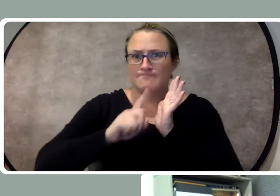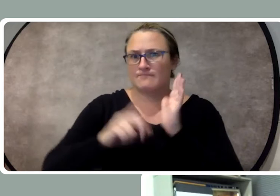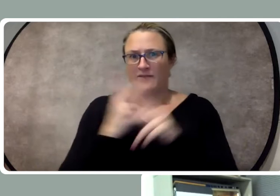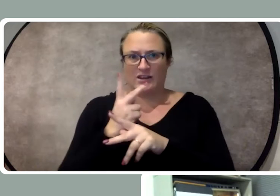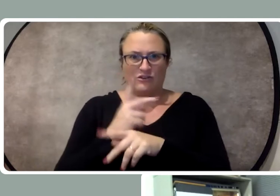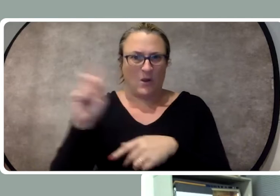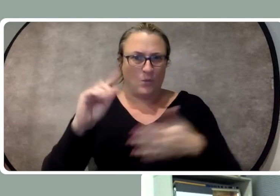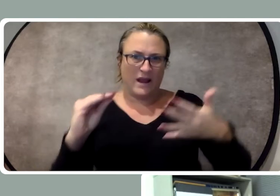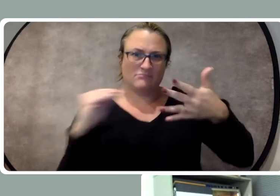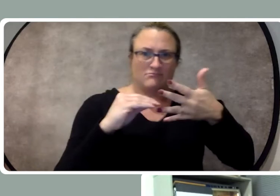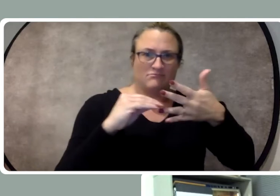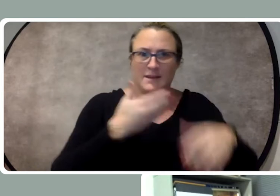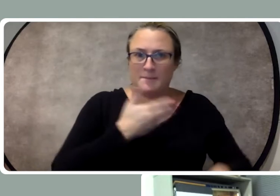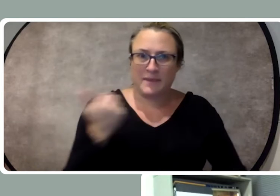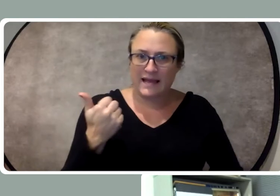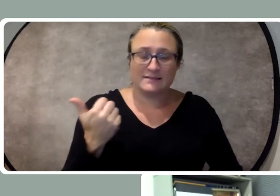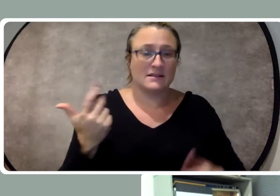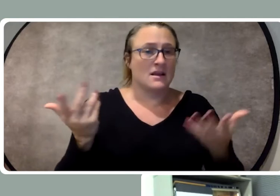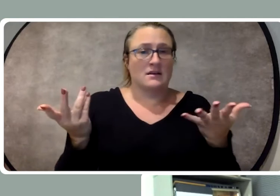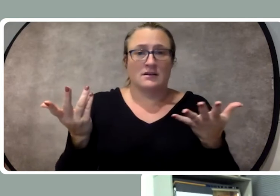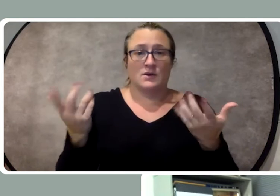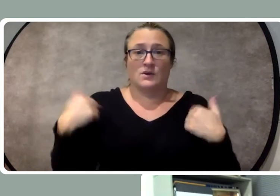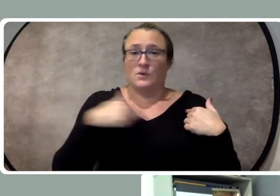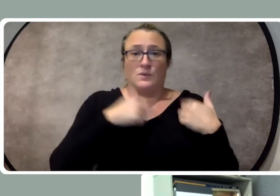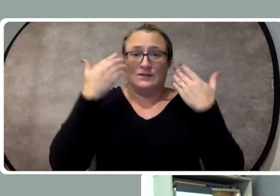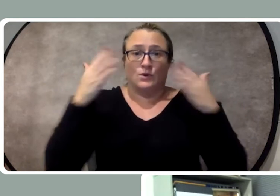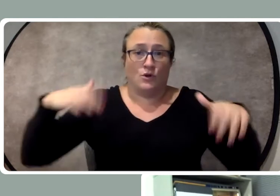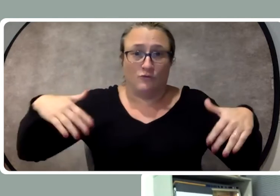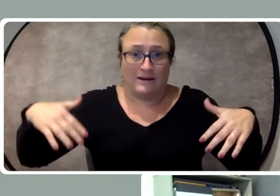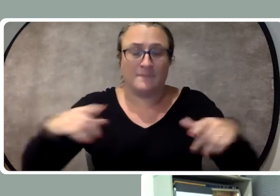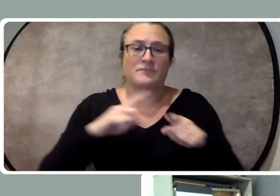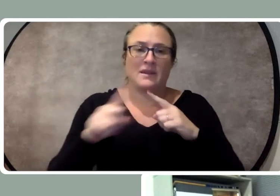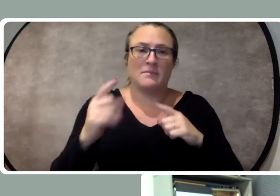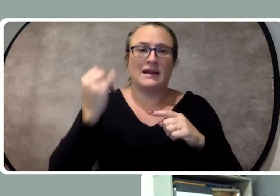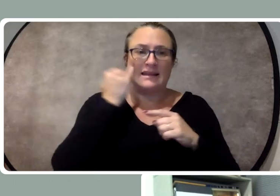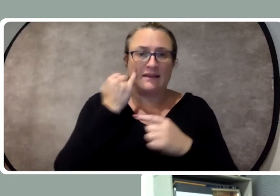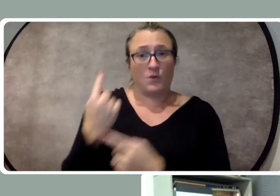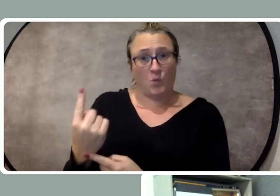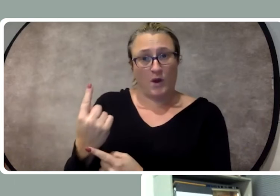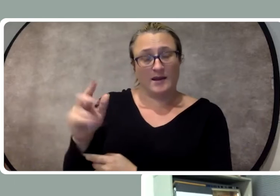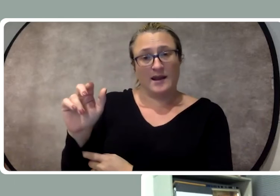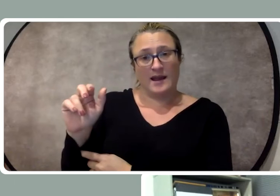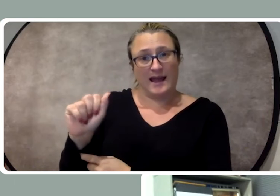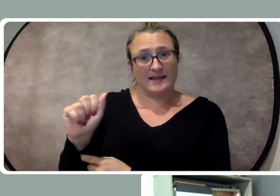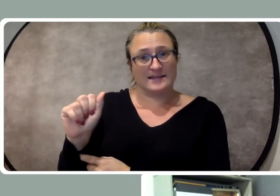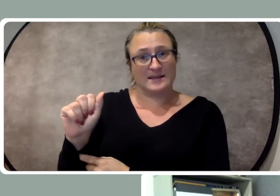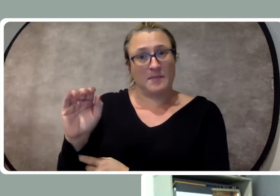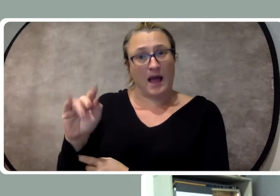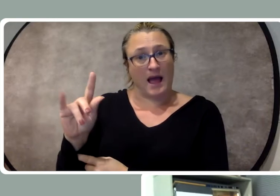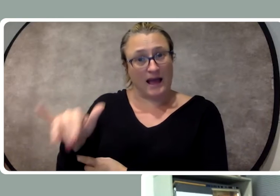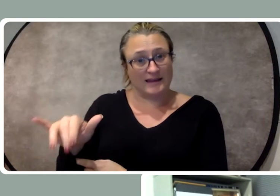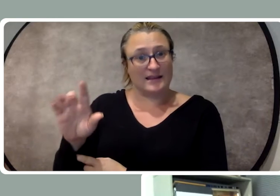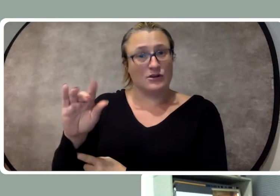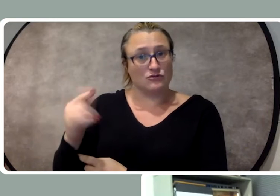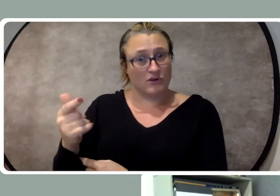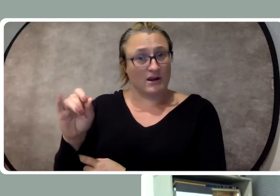Nobody knows the answer to that currently, but in the clinic, if you progress on 1 antibody drug conjugate, we are still recommending